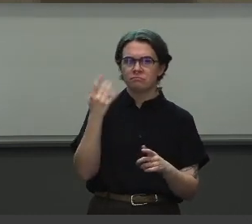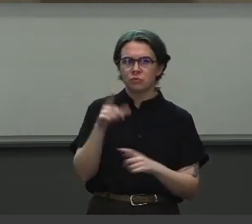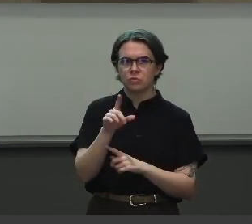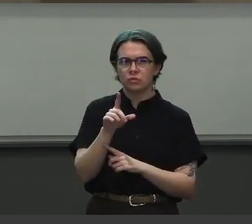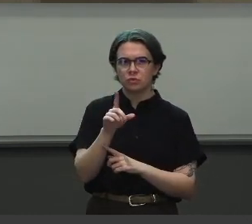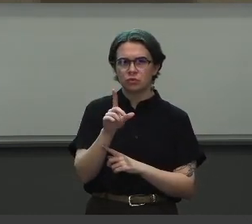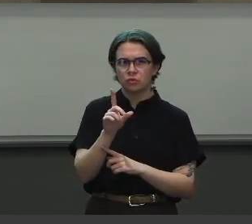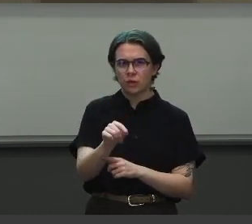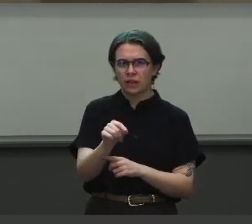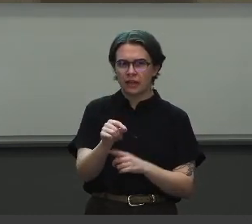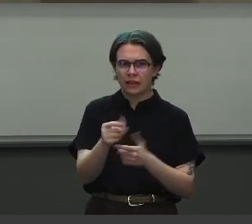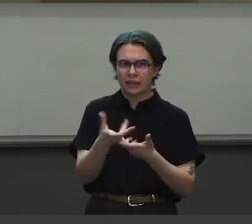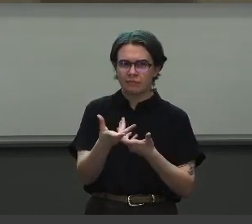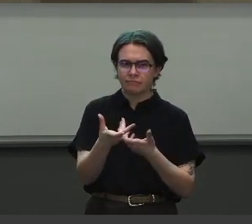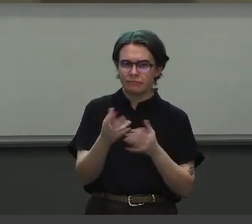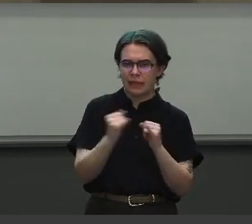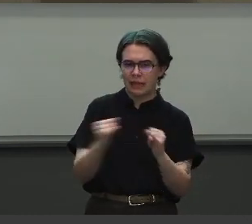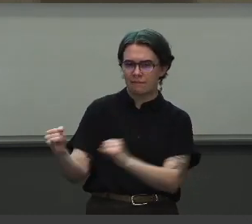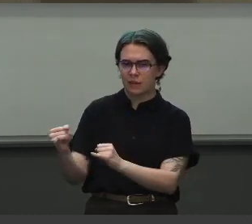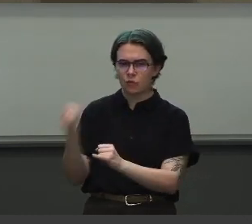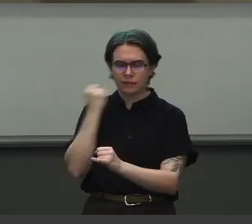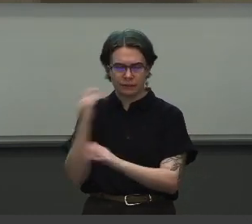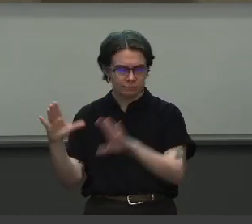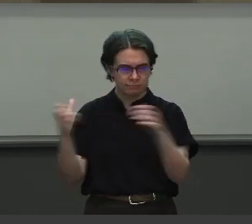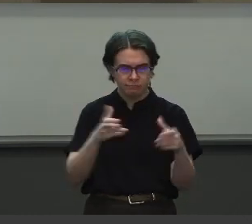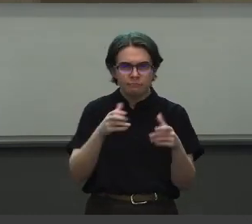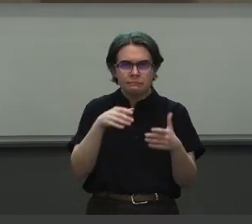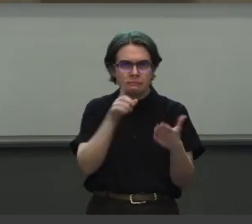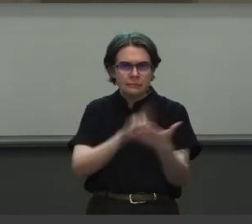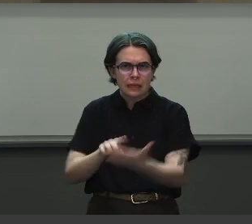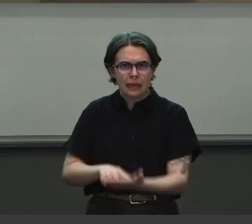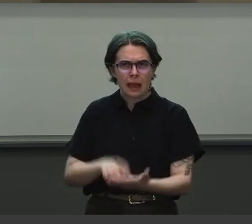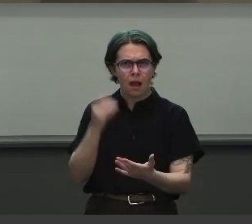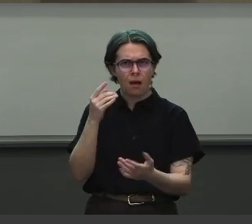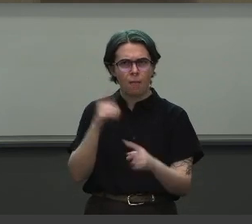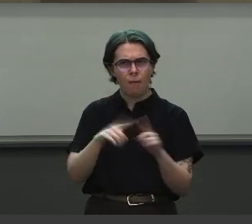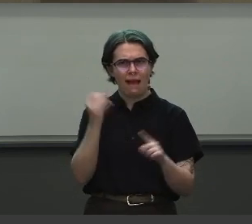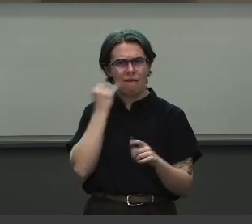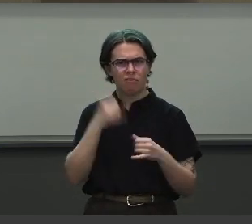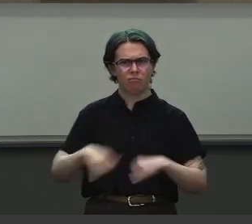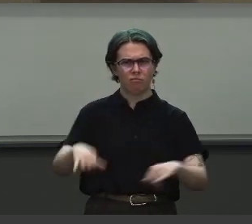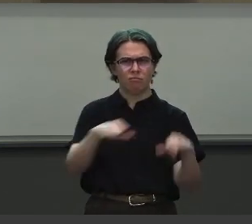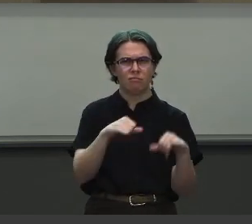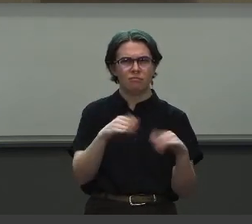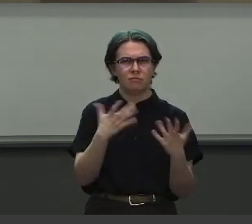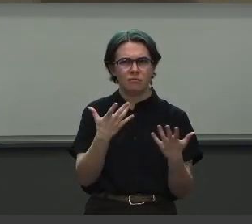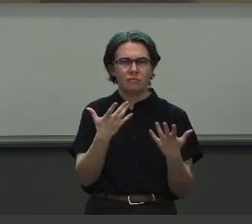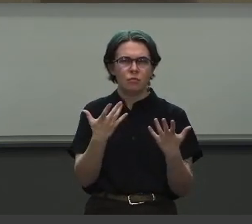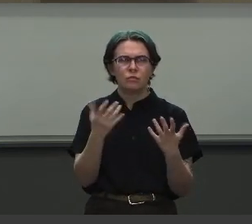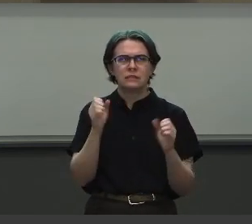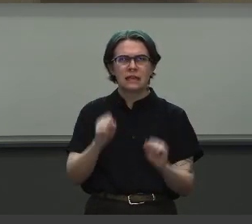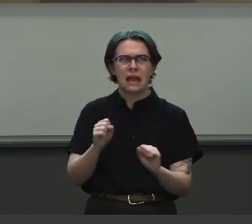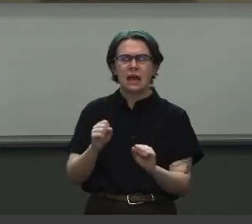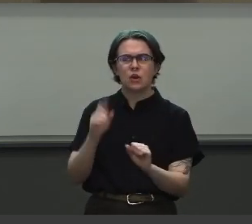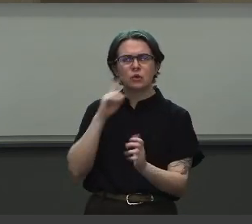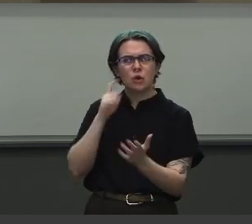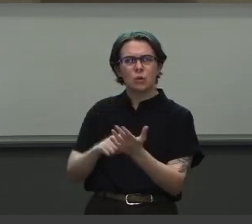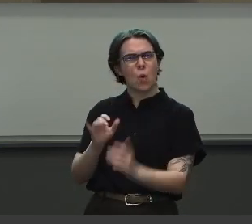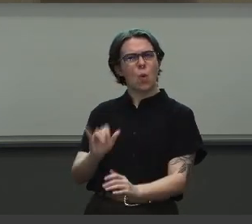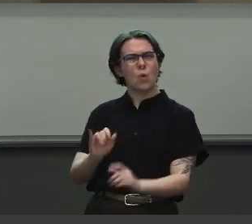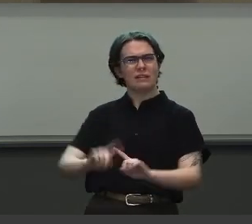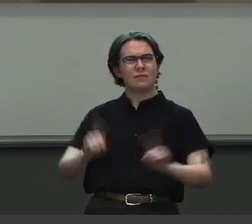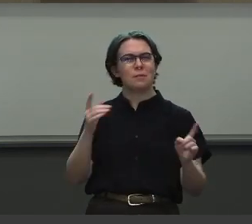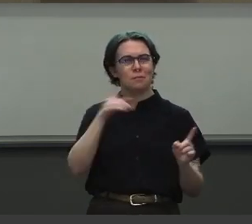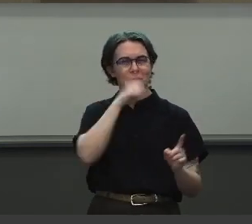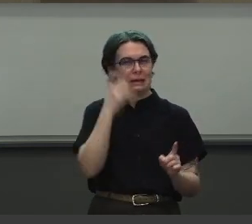amount of variability we see in autism. So yeah. I'm trying to better explain that variability so I can better understand our research output.